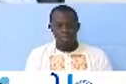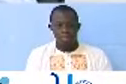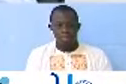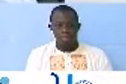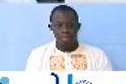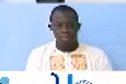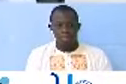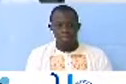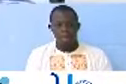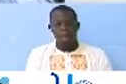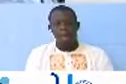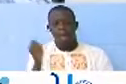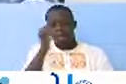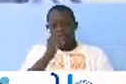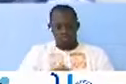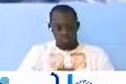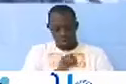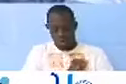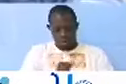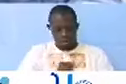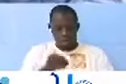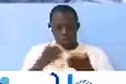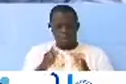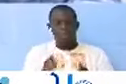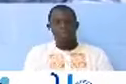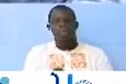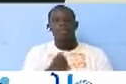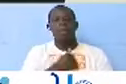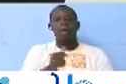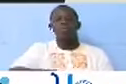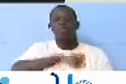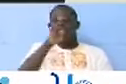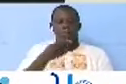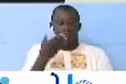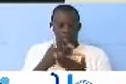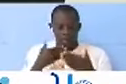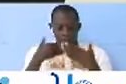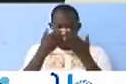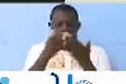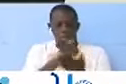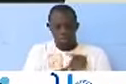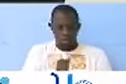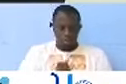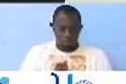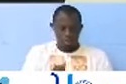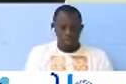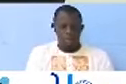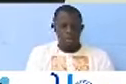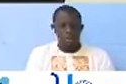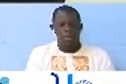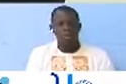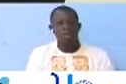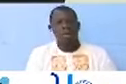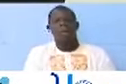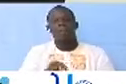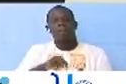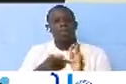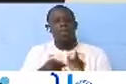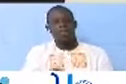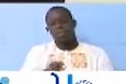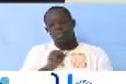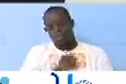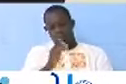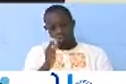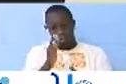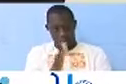way. The question was, you tell us. Faza phoneoni. For sure, whether or not he was beaten at